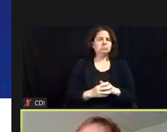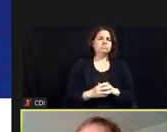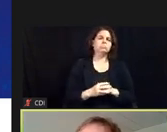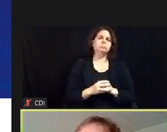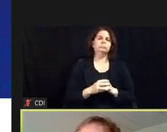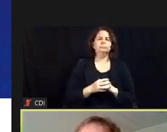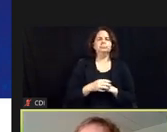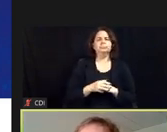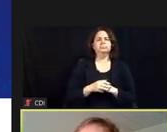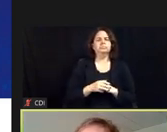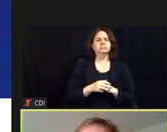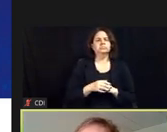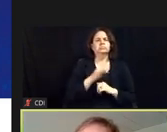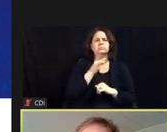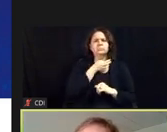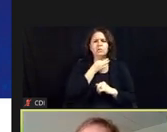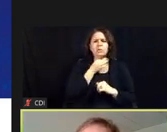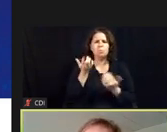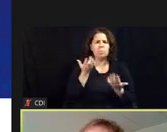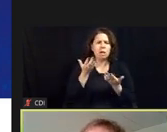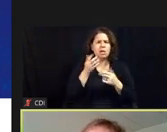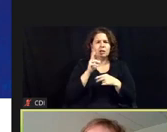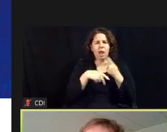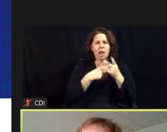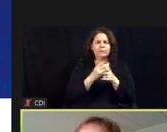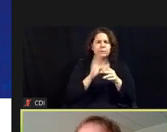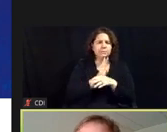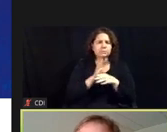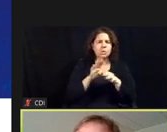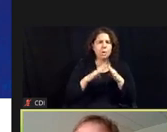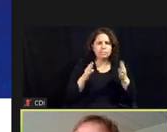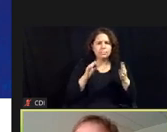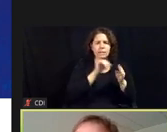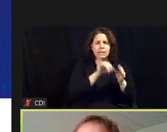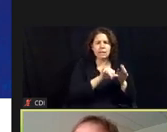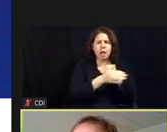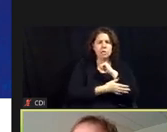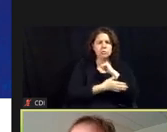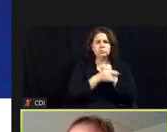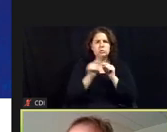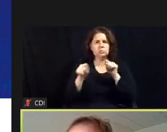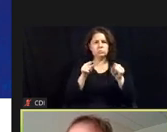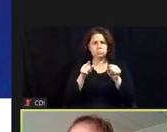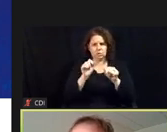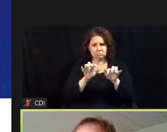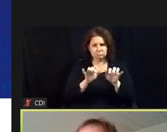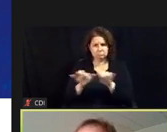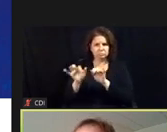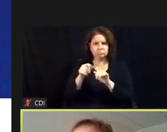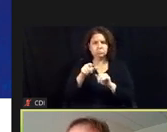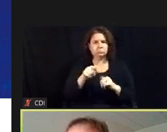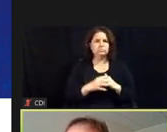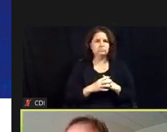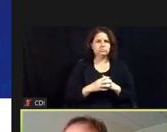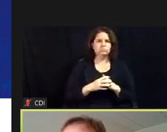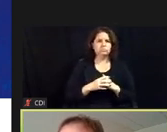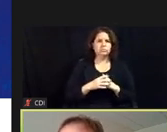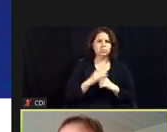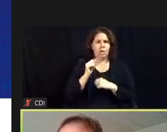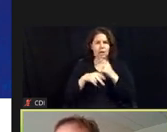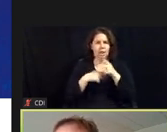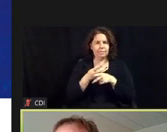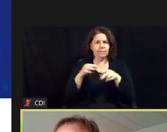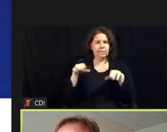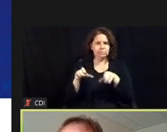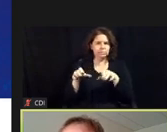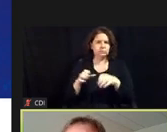or closed in that county, just type in Marin, enter the activity or the sector, and it'll tell you whether or not it's open or closed and